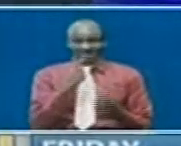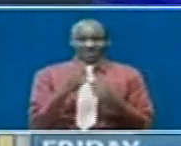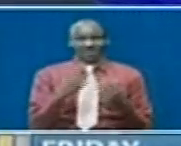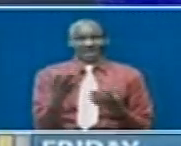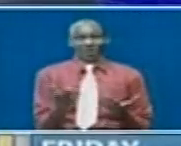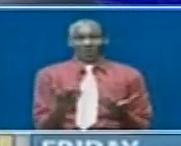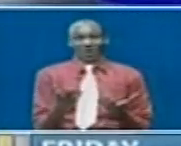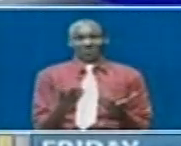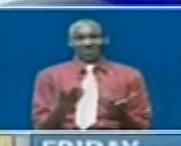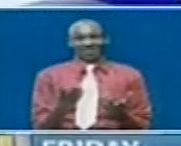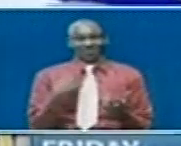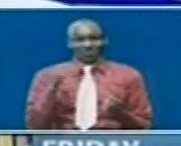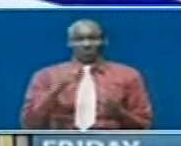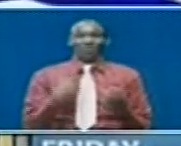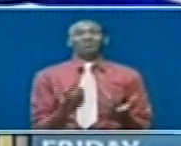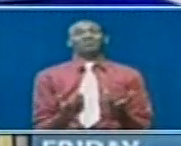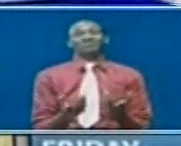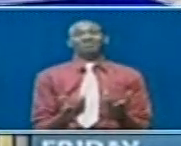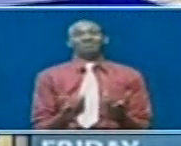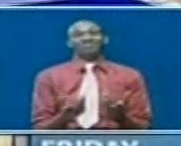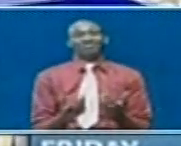like, they'll find somebody else.